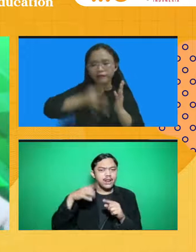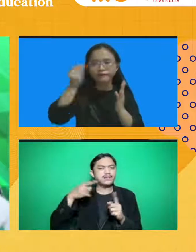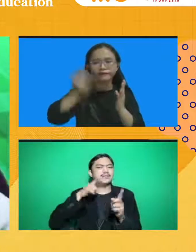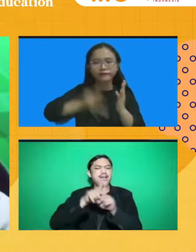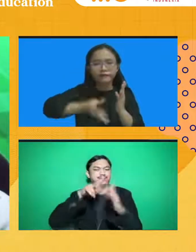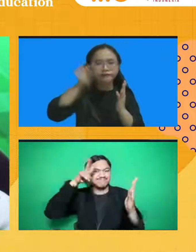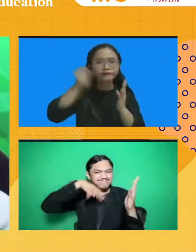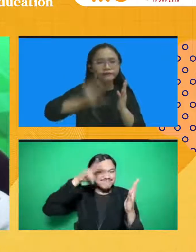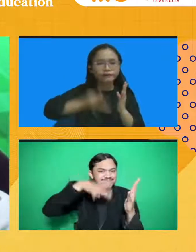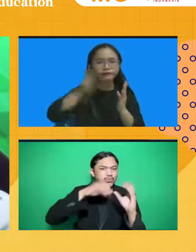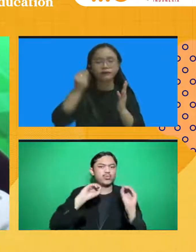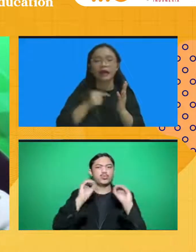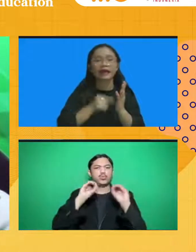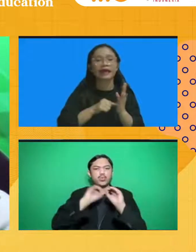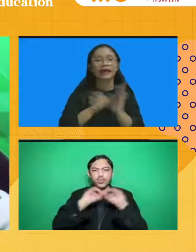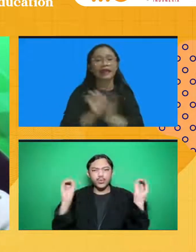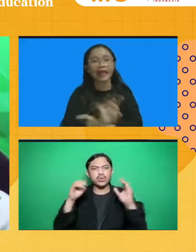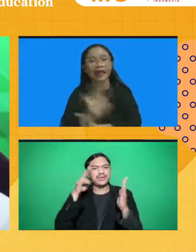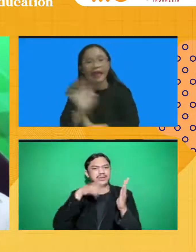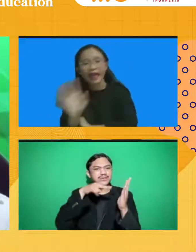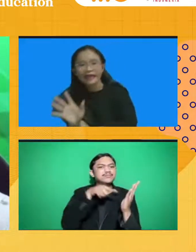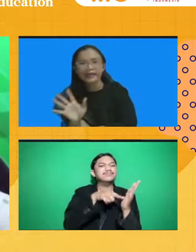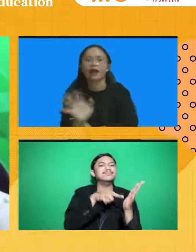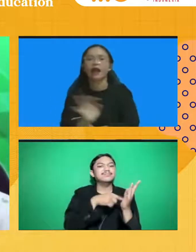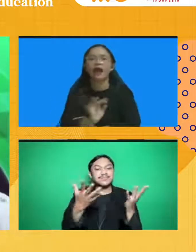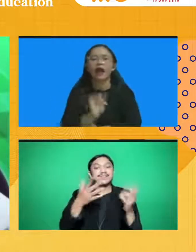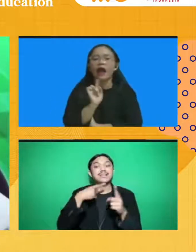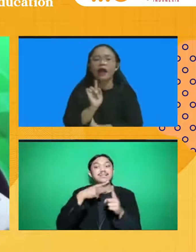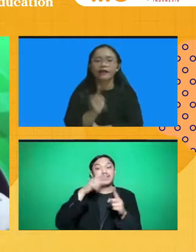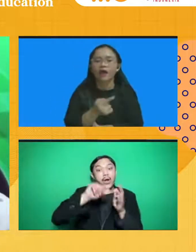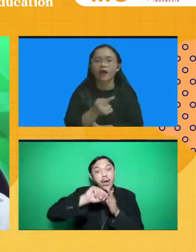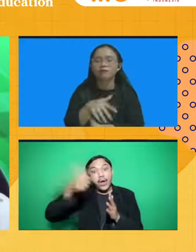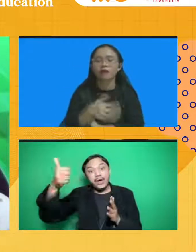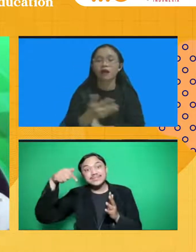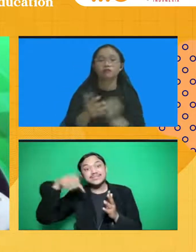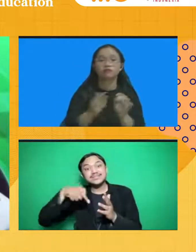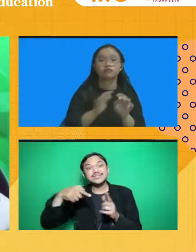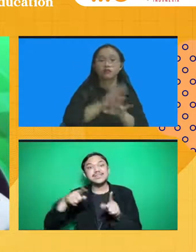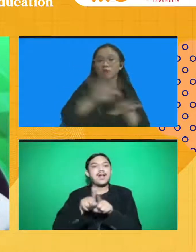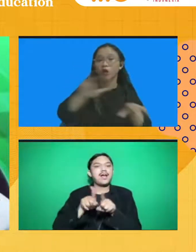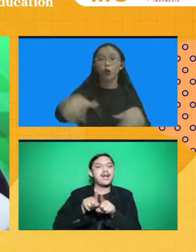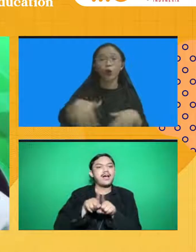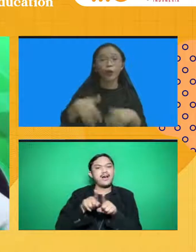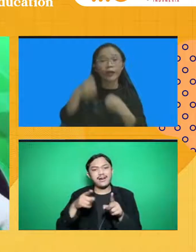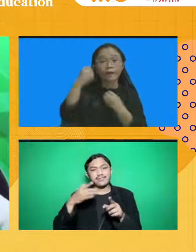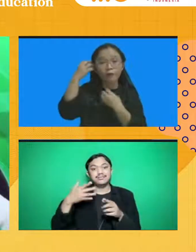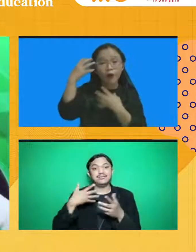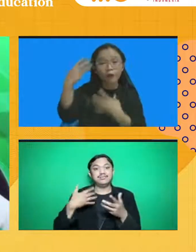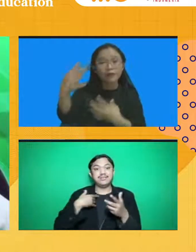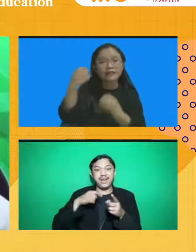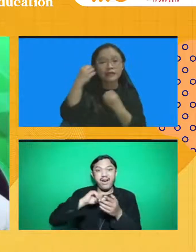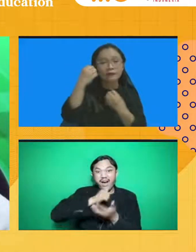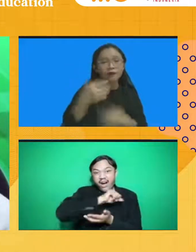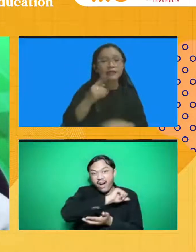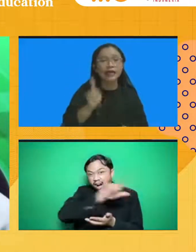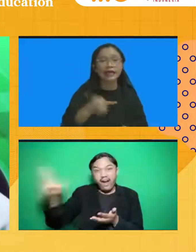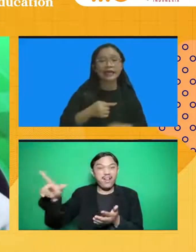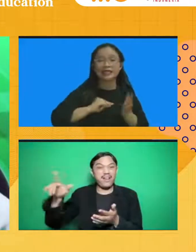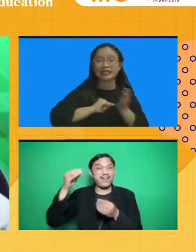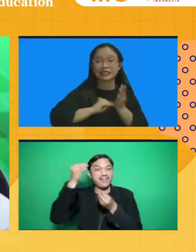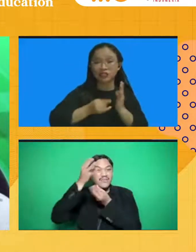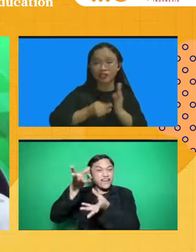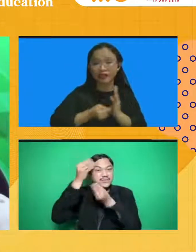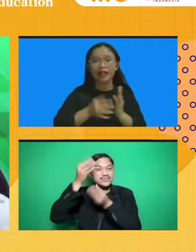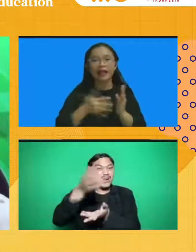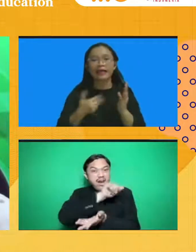the other thing is, we don't know that all the informations on digital platforms are accurate and correct.